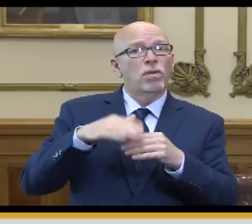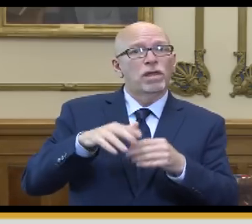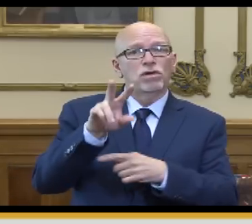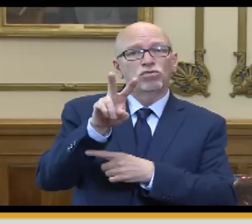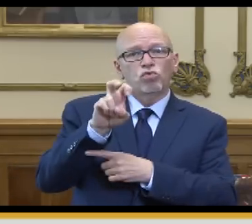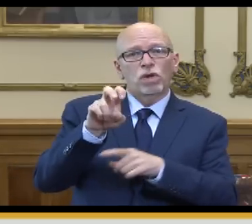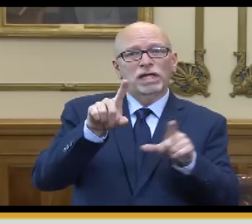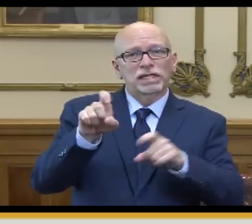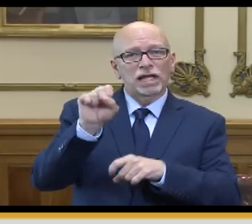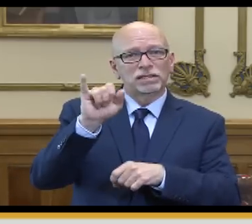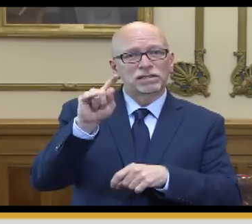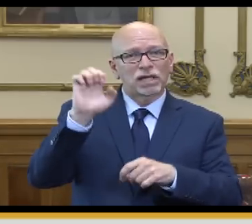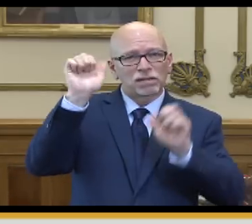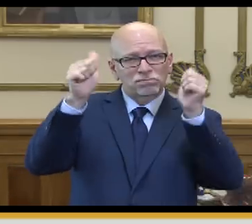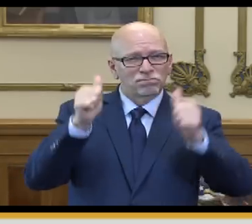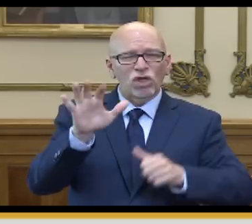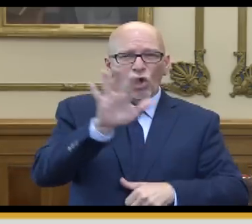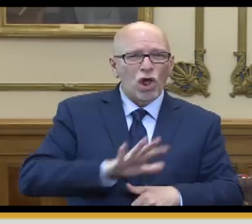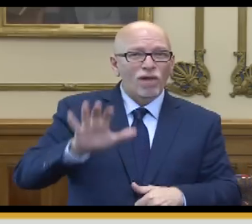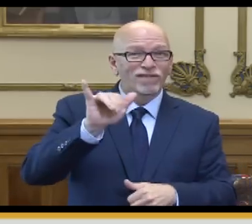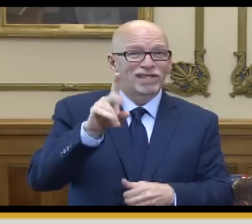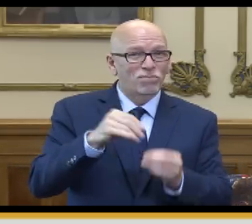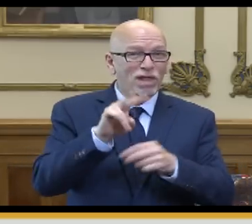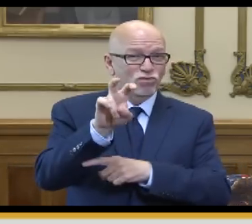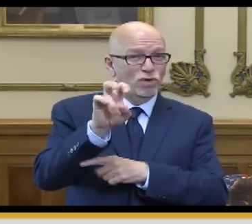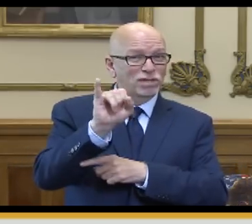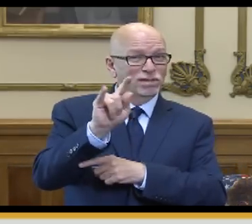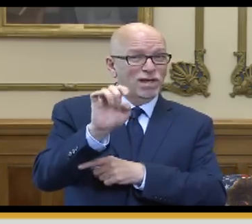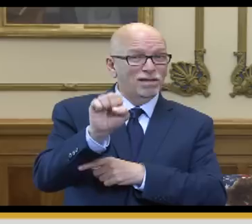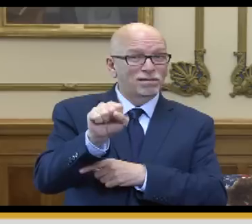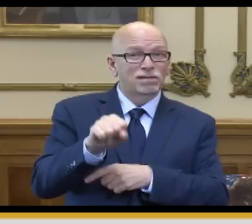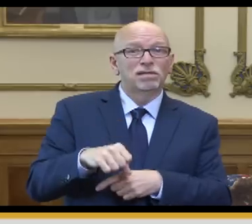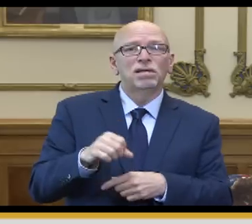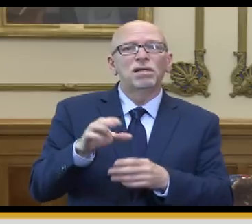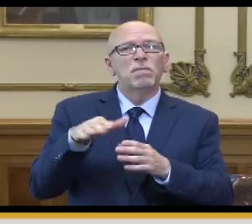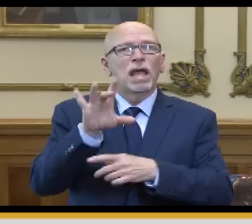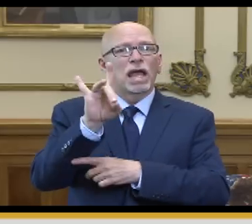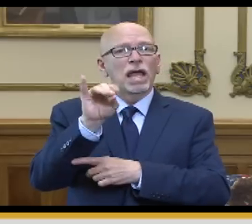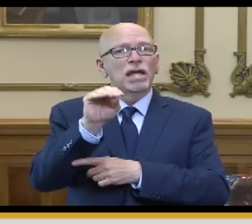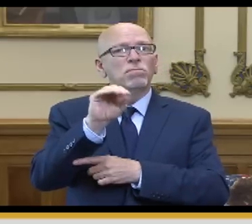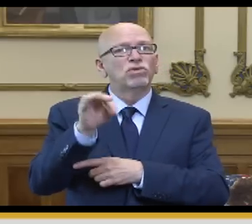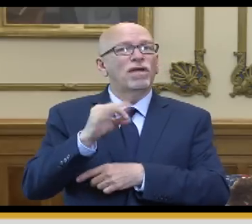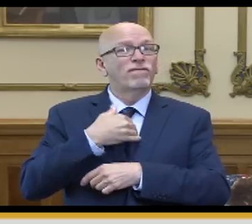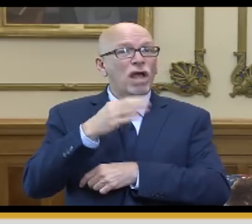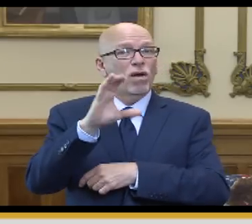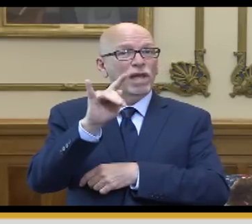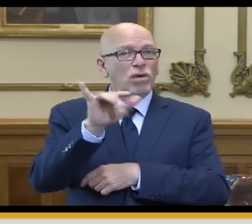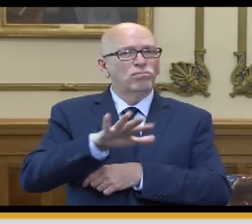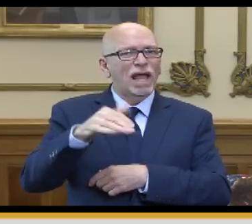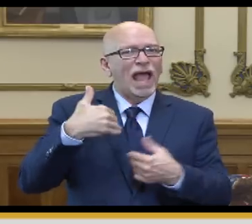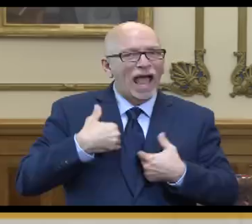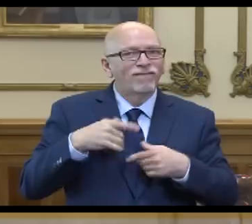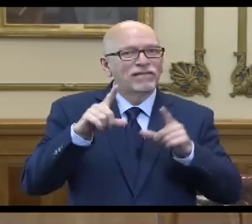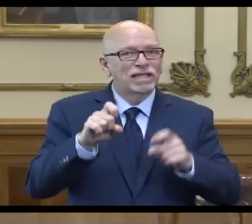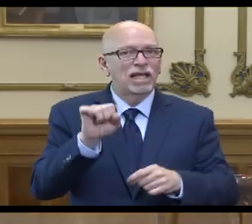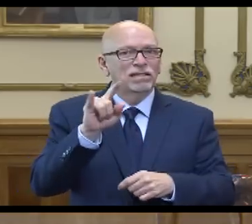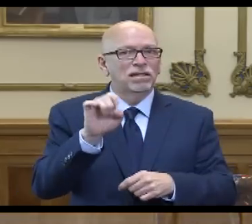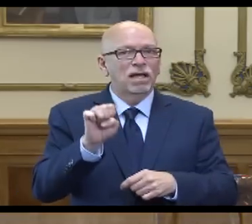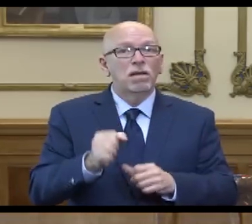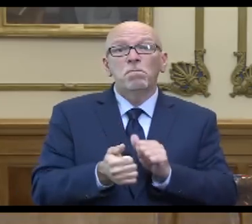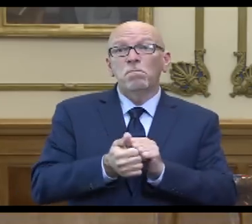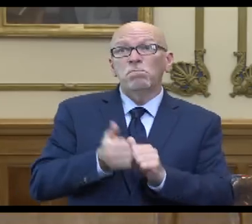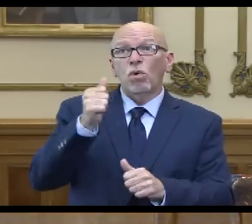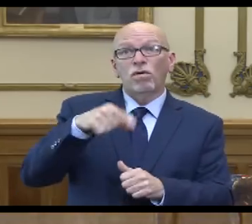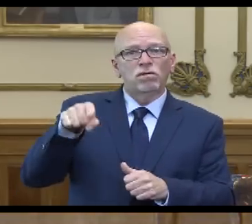200 testing sites are open around the state of Indiana. More than 80% of our counties have a testing site. Many of